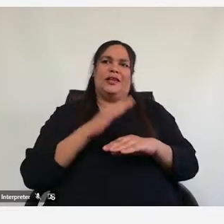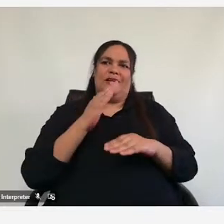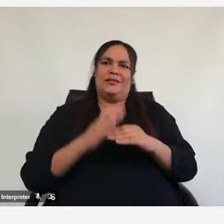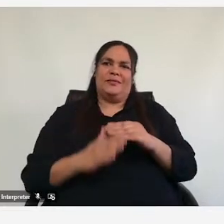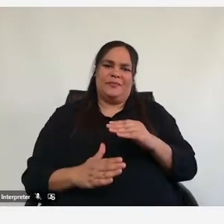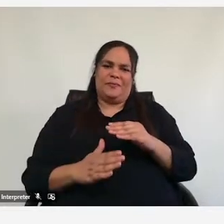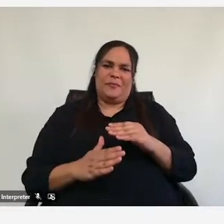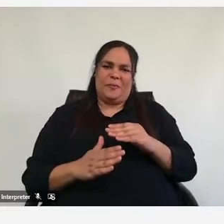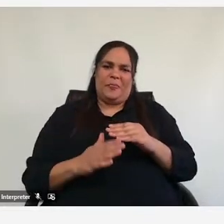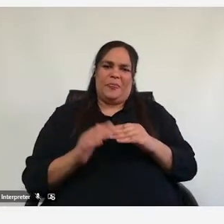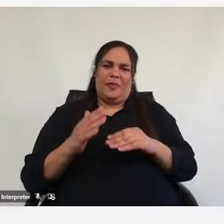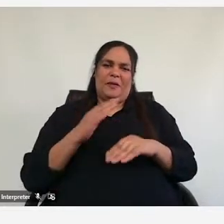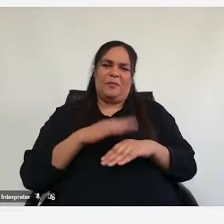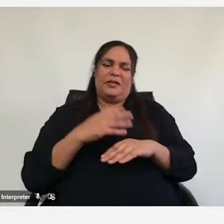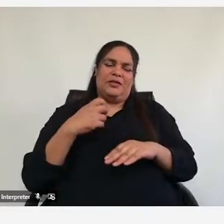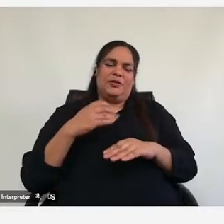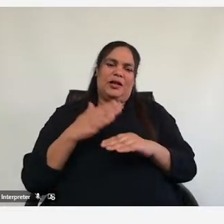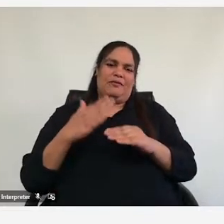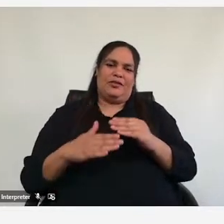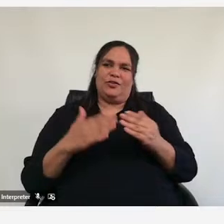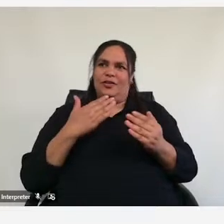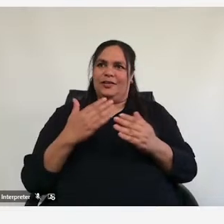has expired. Thank you.